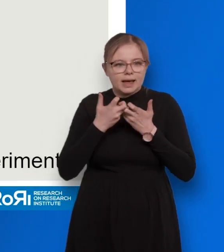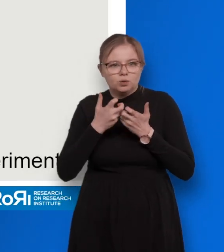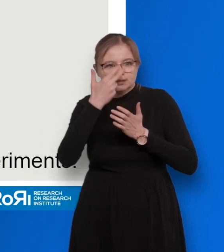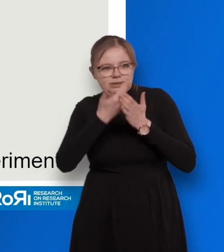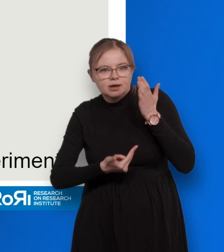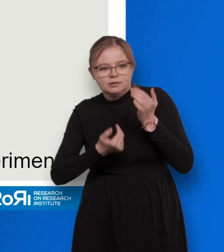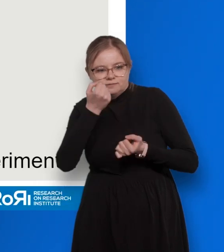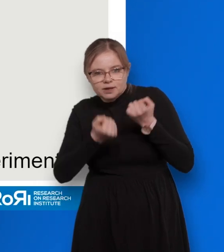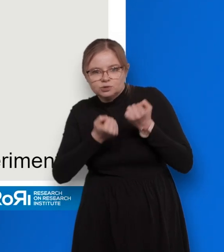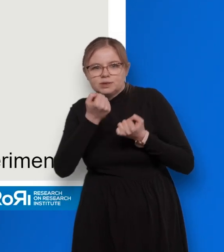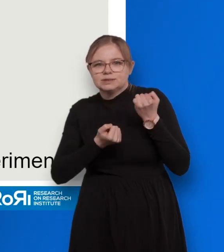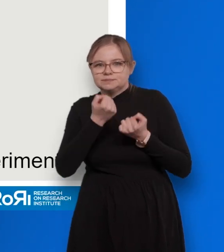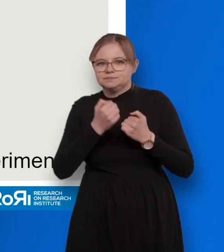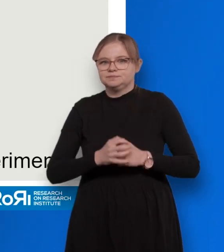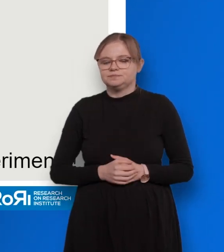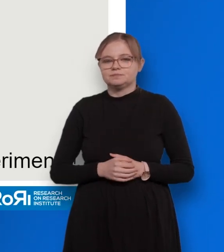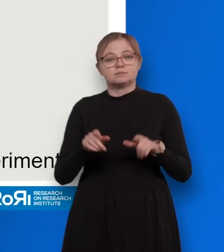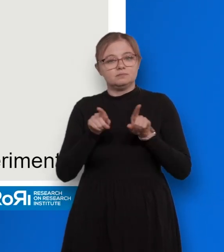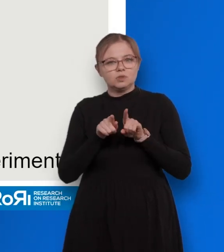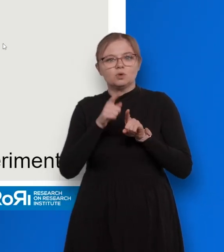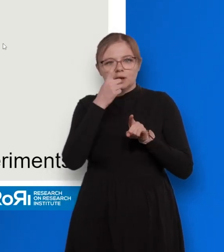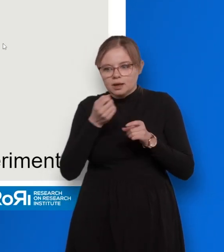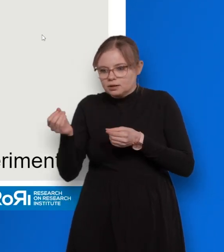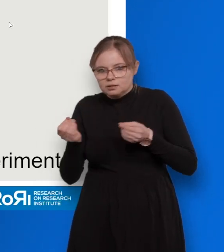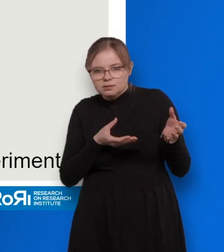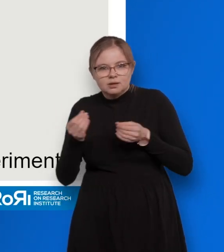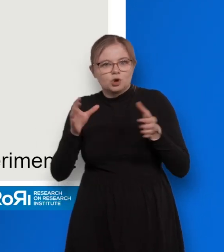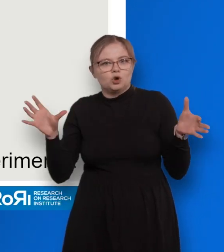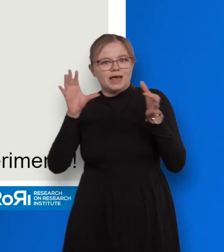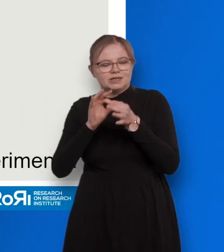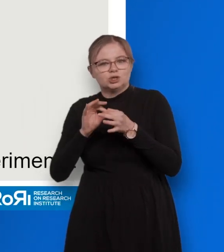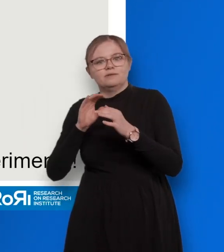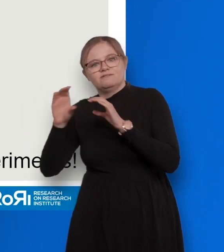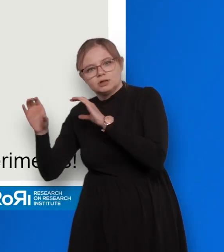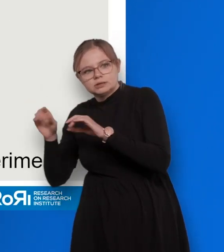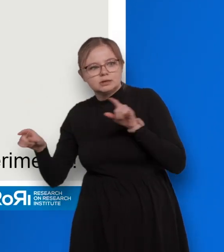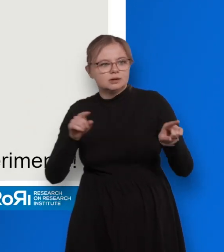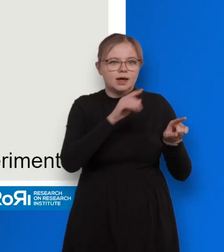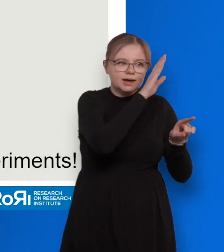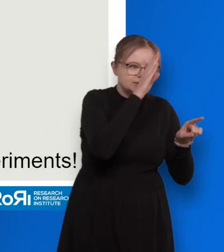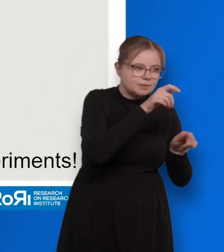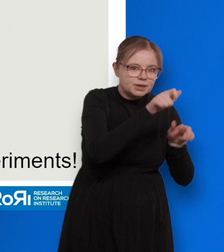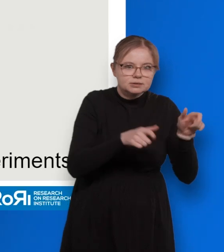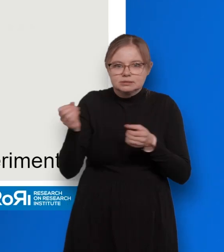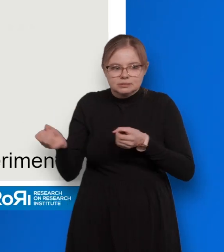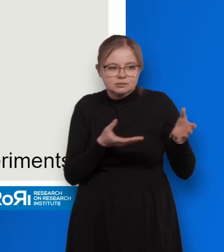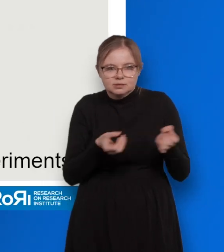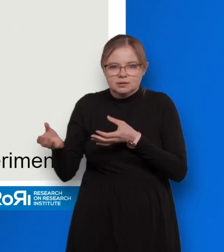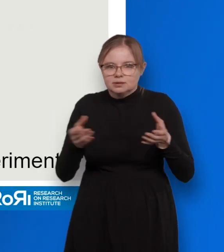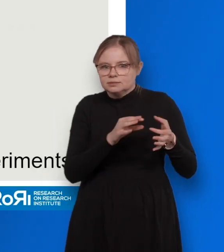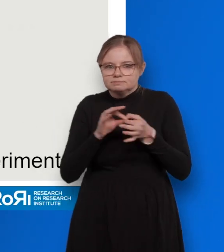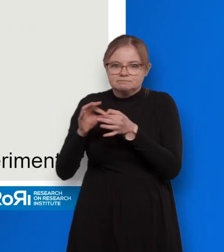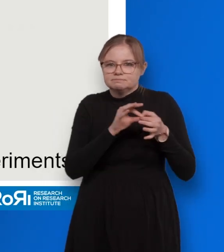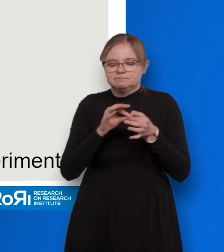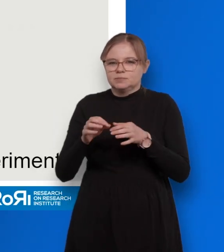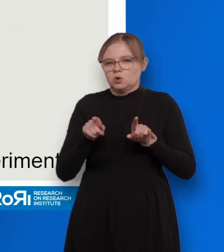and evaluation. And we can also kind of broker connections between funders and academics. And then we want to make